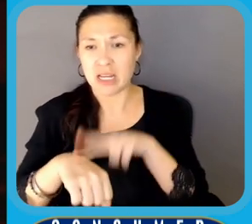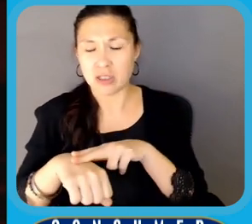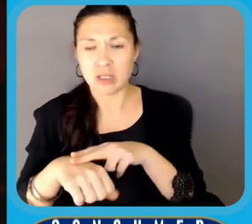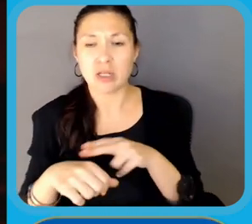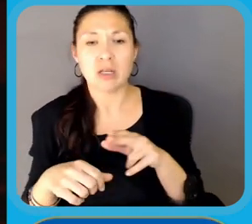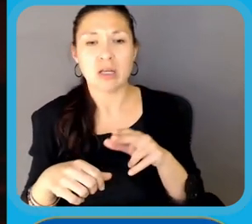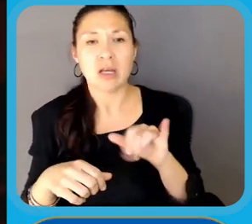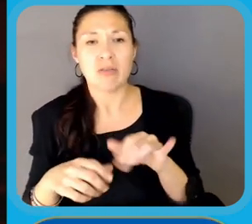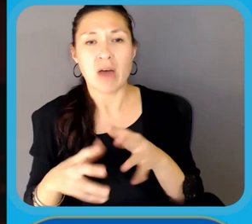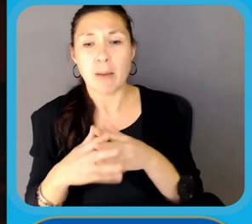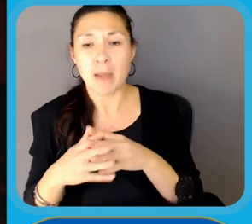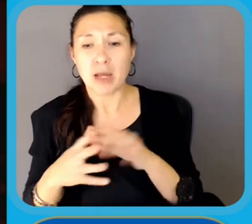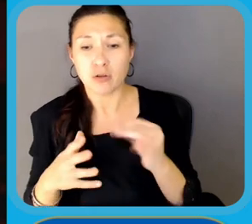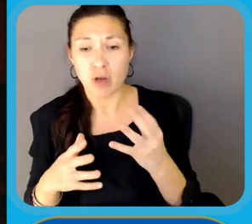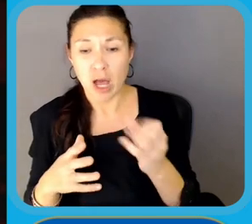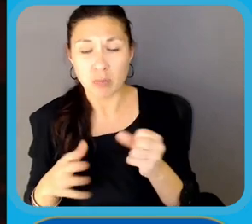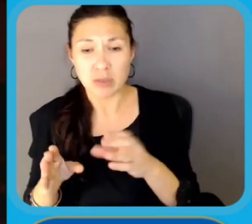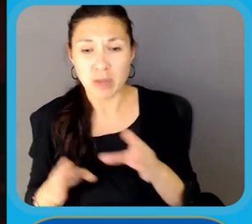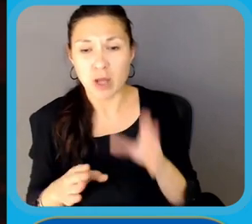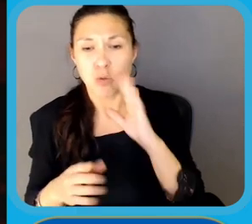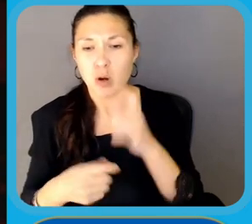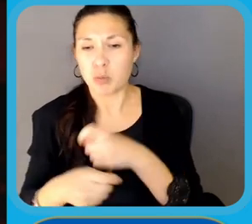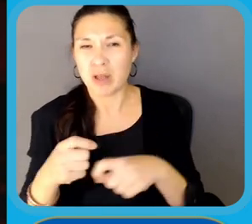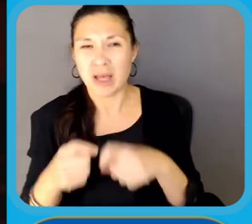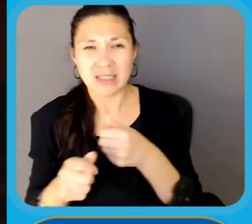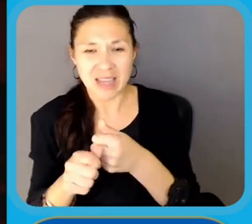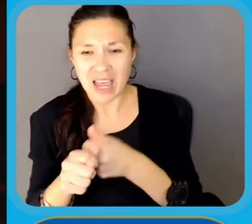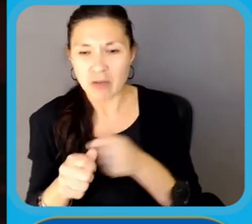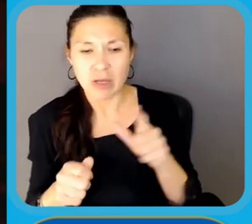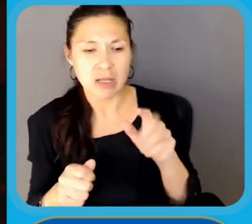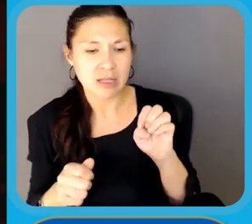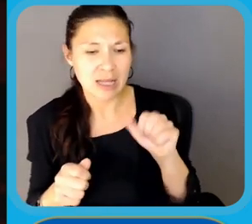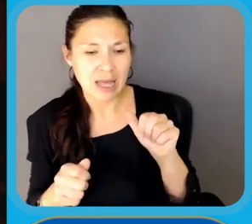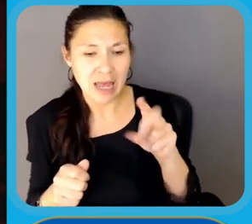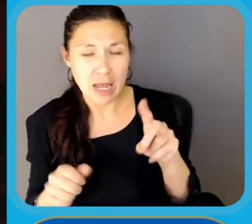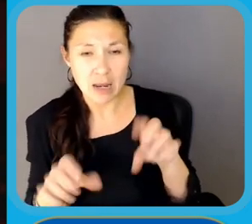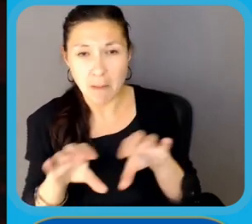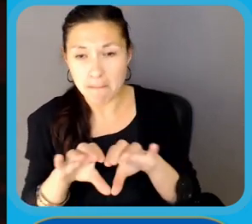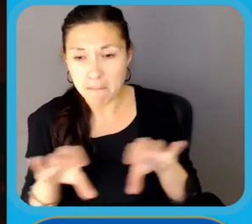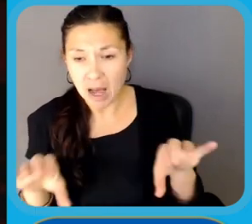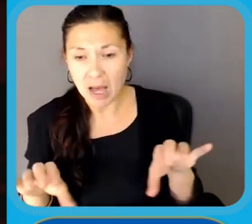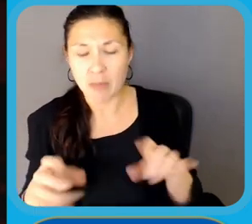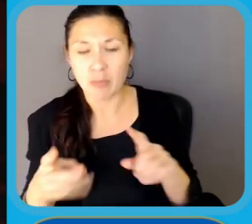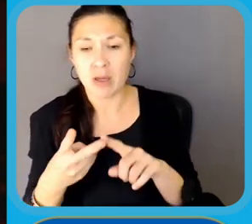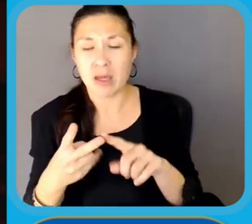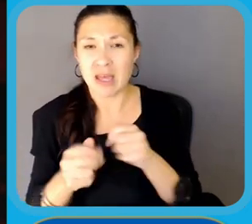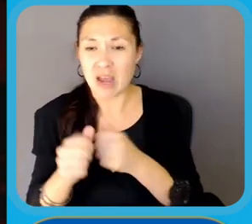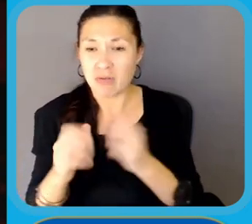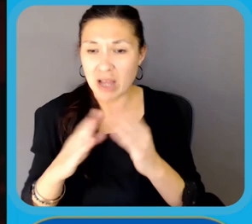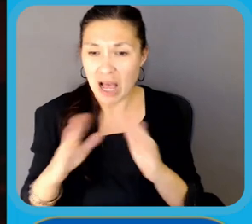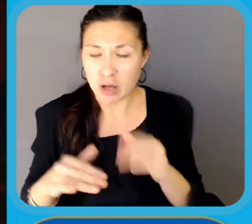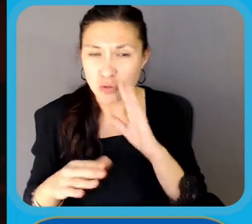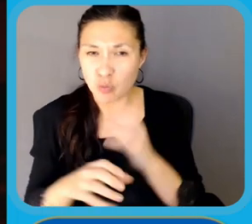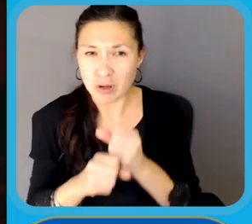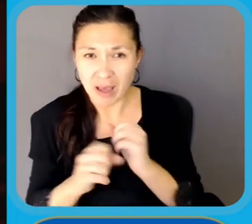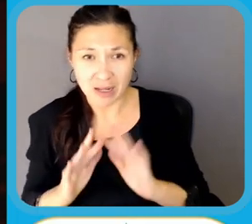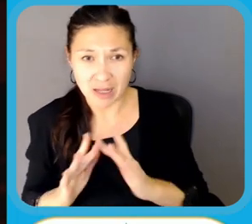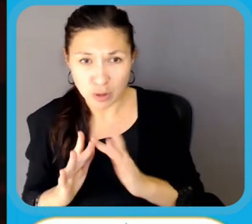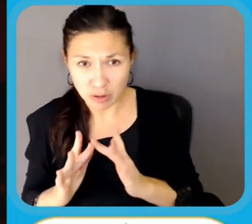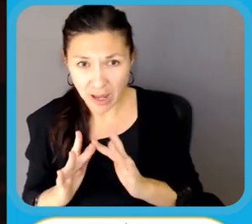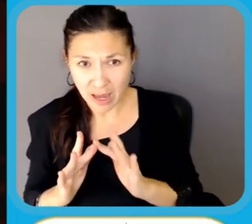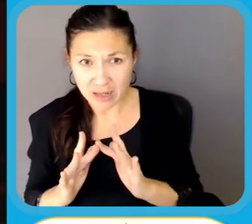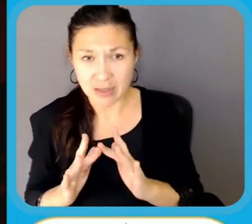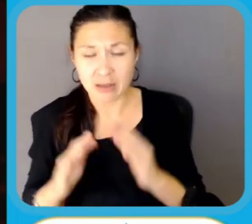pipe in California. We're going to connect every California household with broadband. And we're going to strengthen our